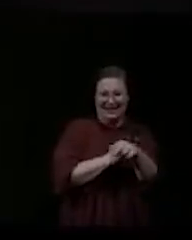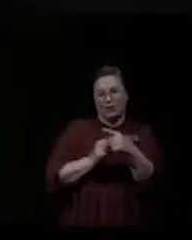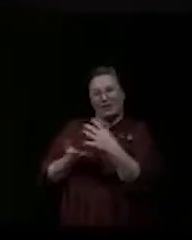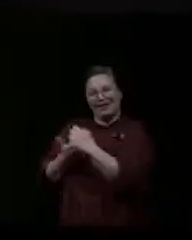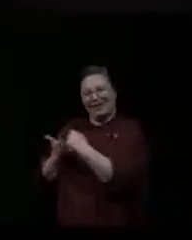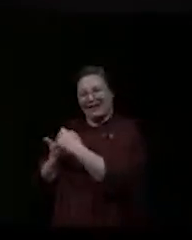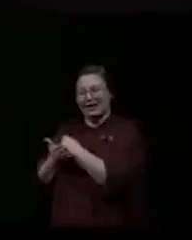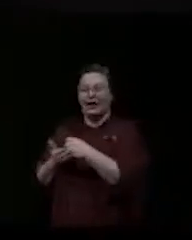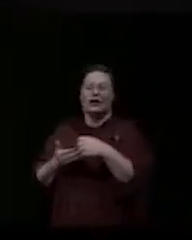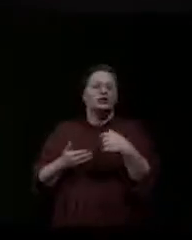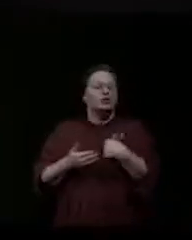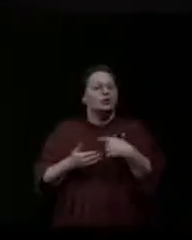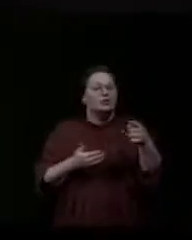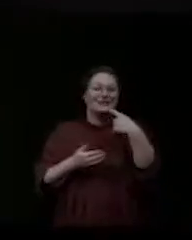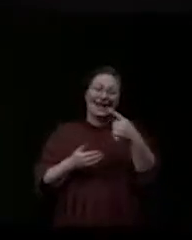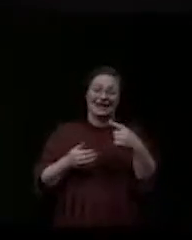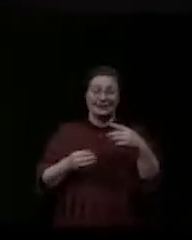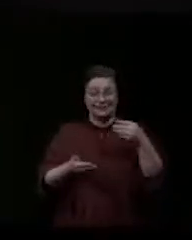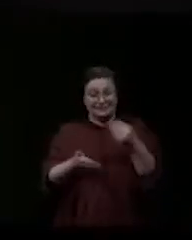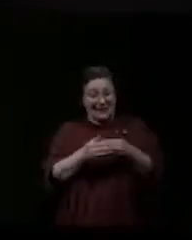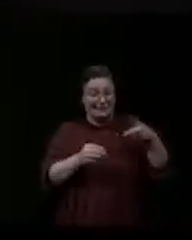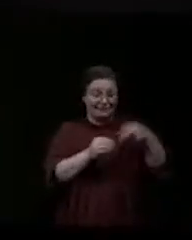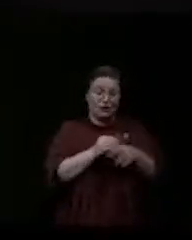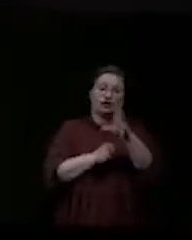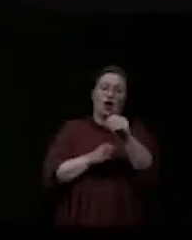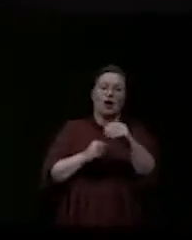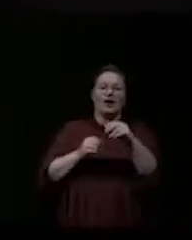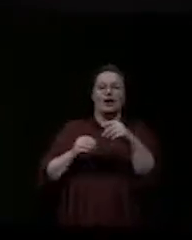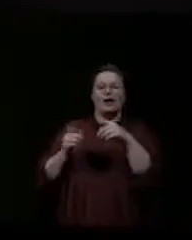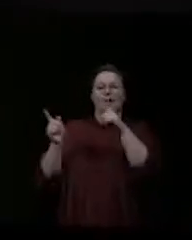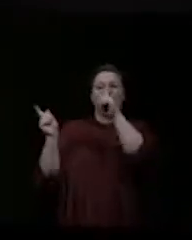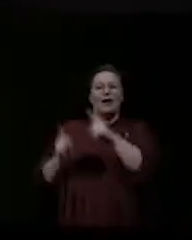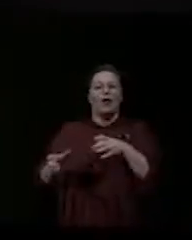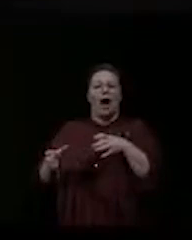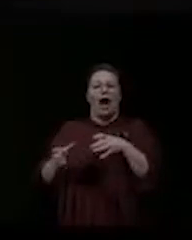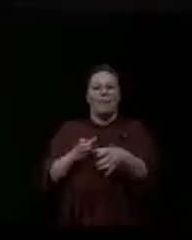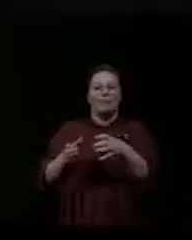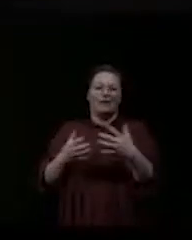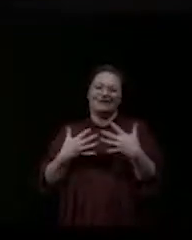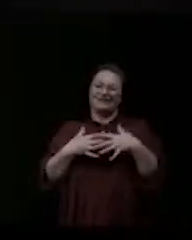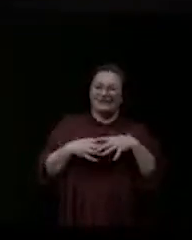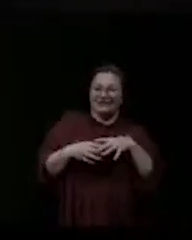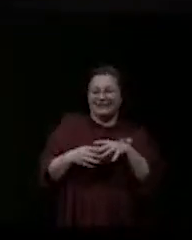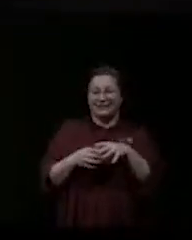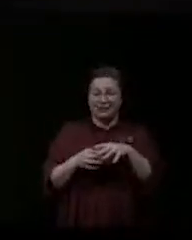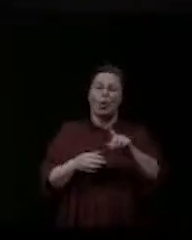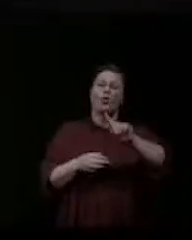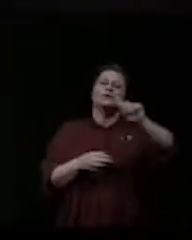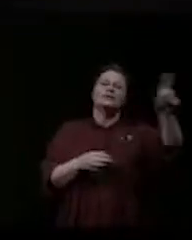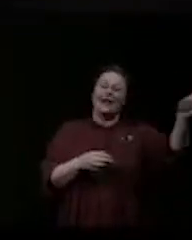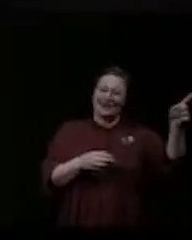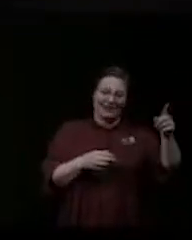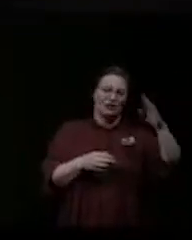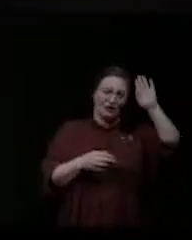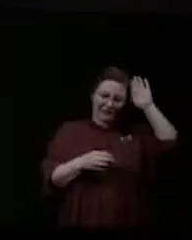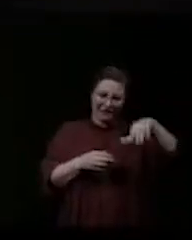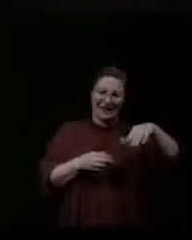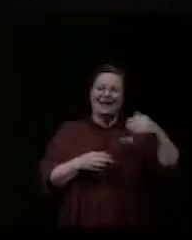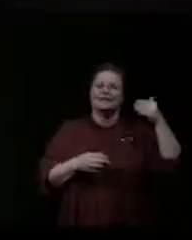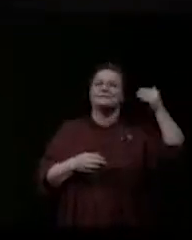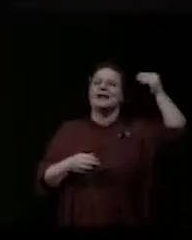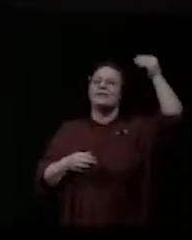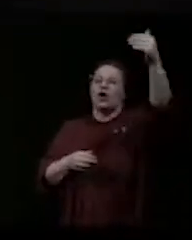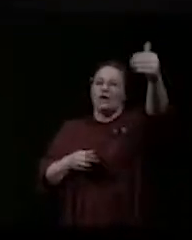will adapt over time, and the tide will turn again. But in